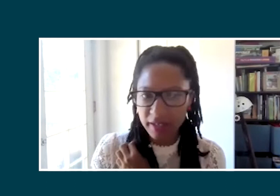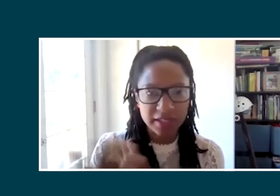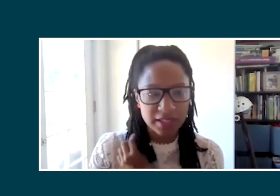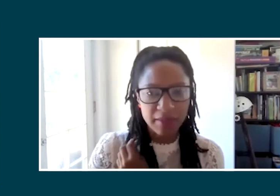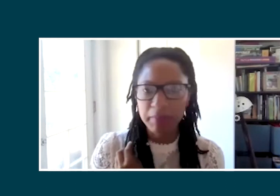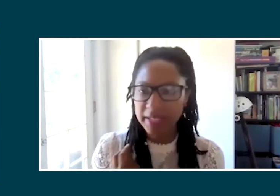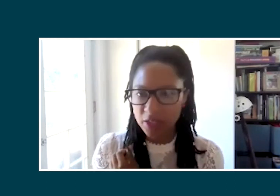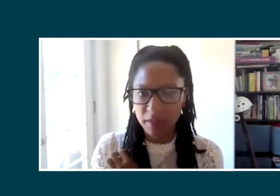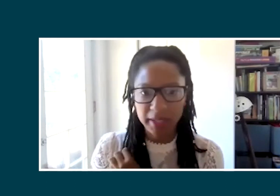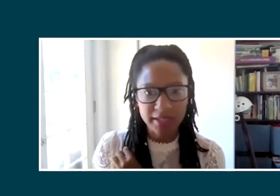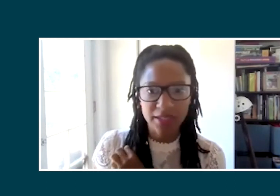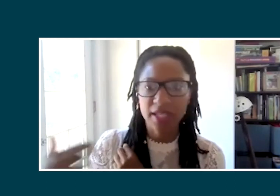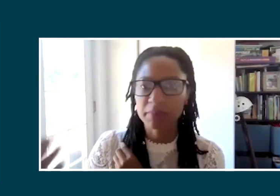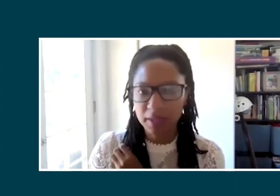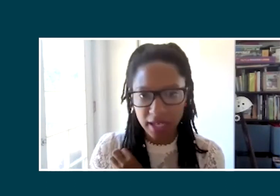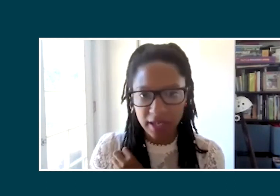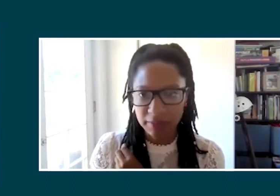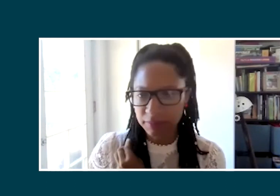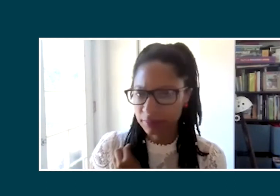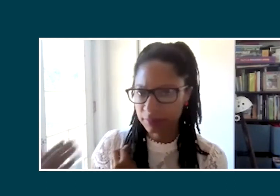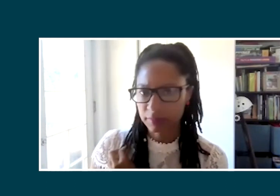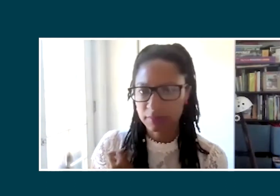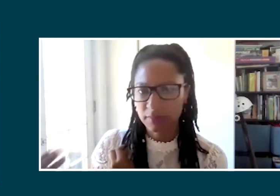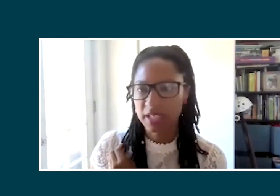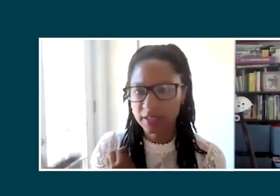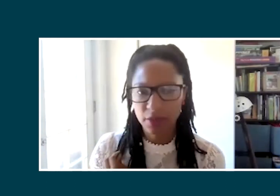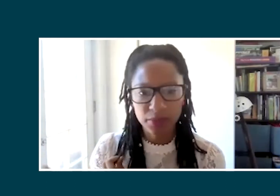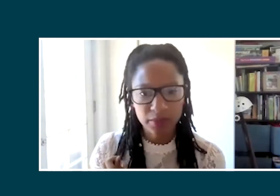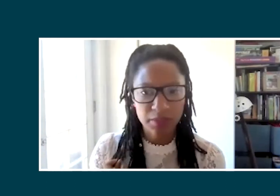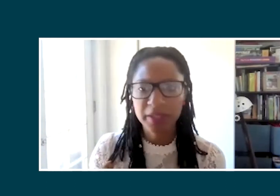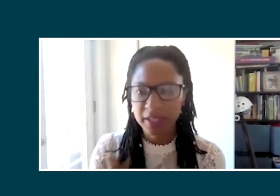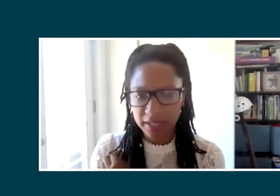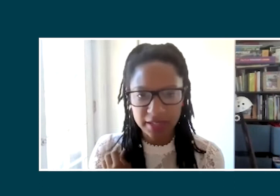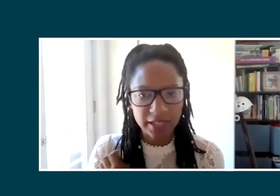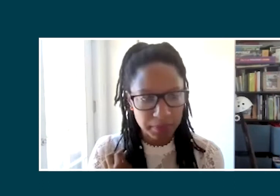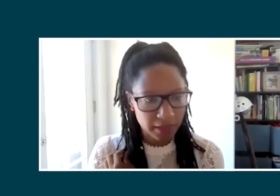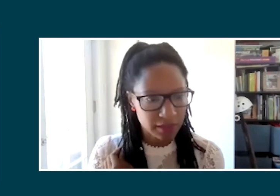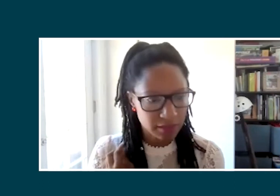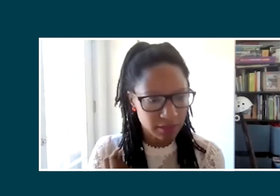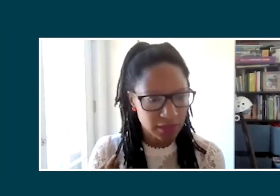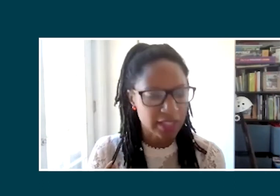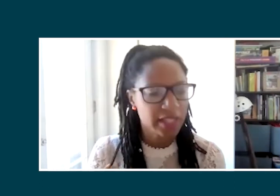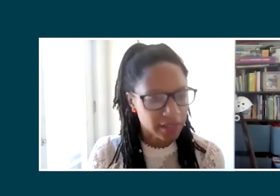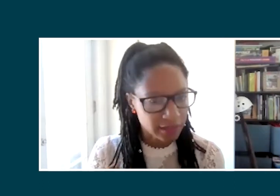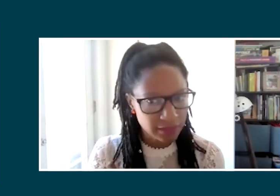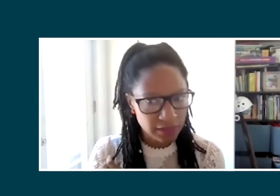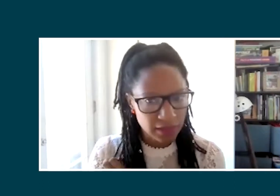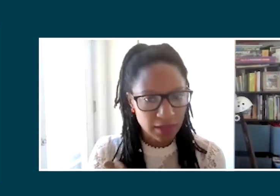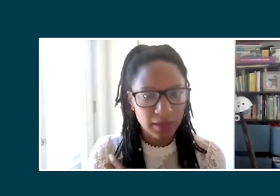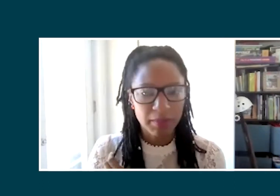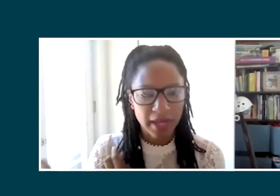lack of the same messaging, but it's the same thing that his own spirit is desperate to